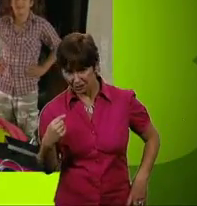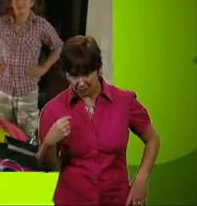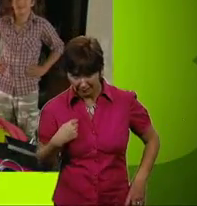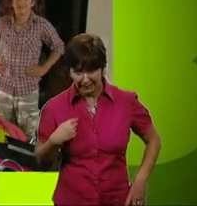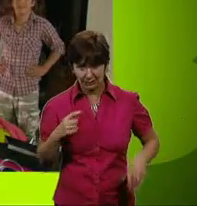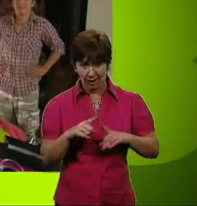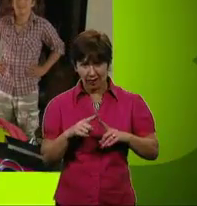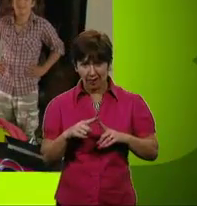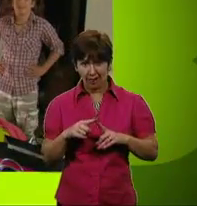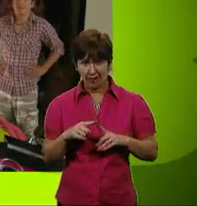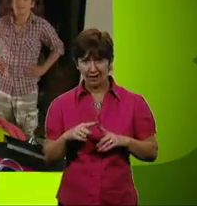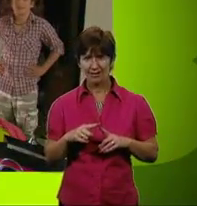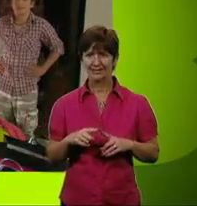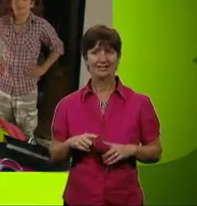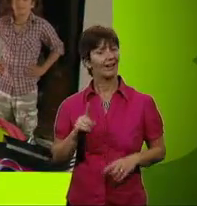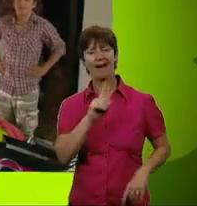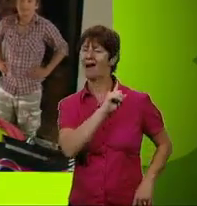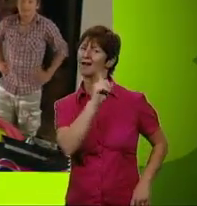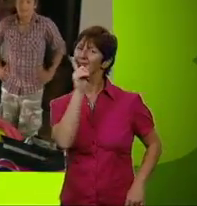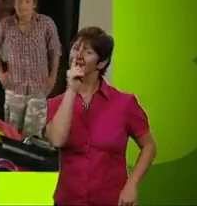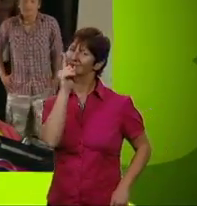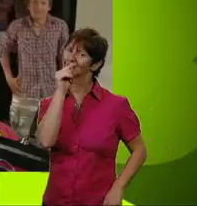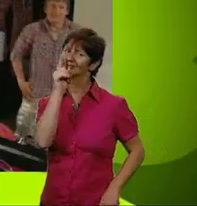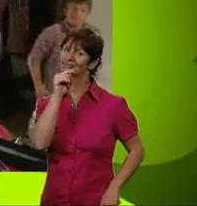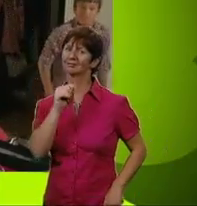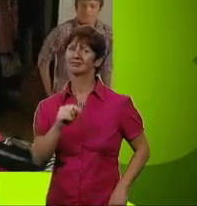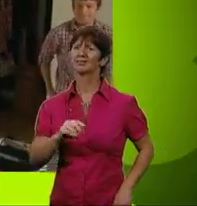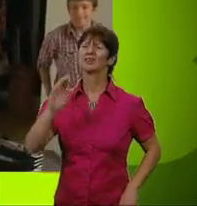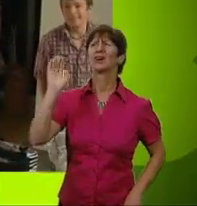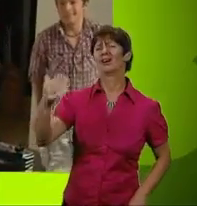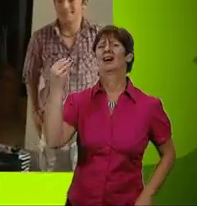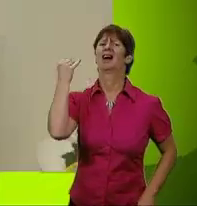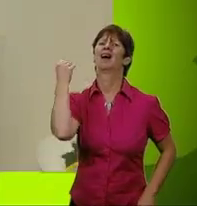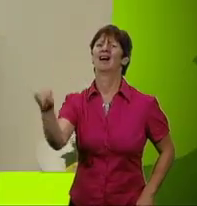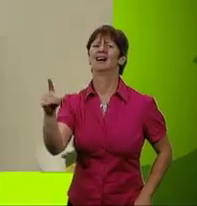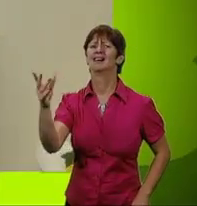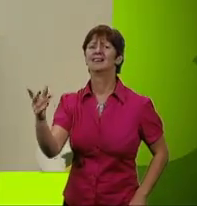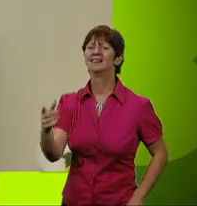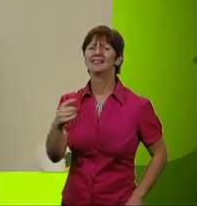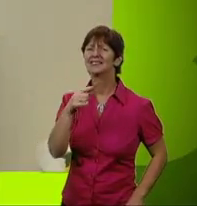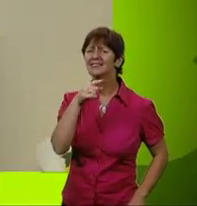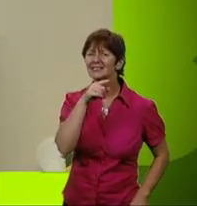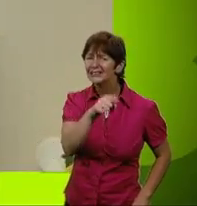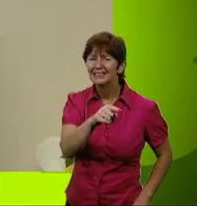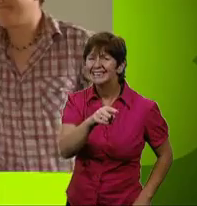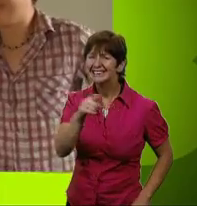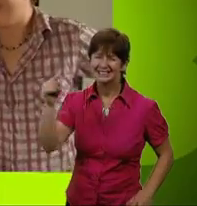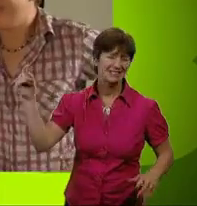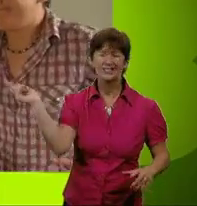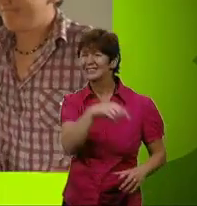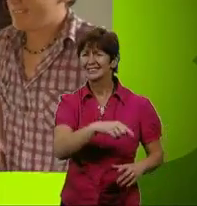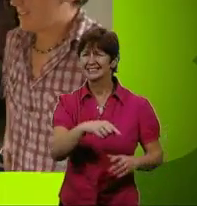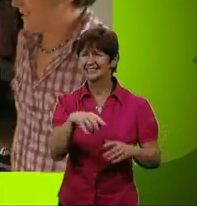Including me. Now that would be telling. Wise up, Romeo. She counts her bones back into the box at bedtime.